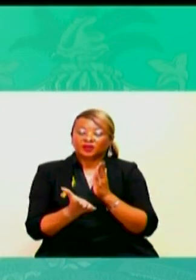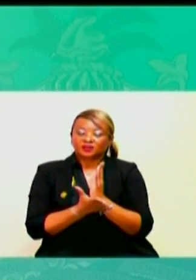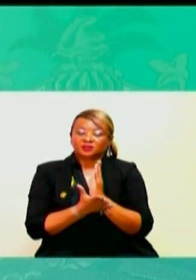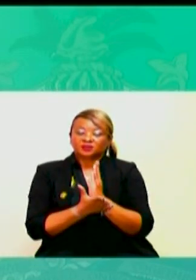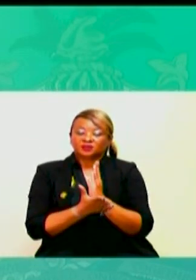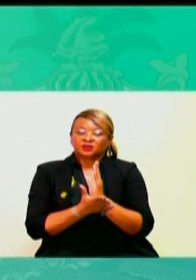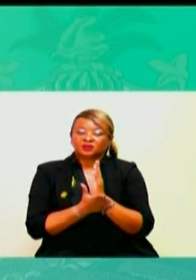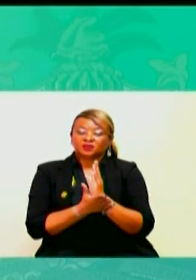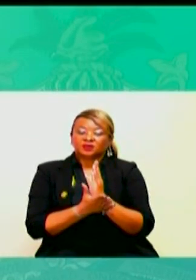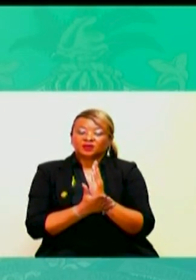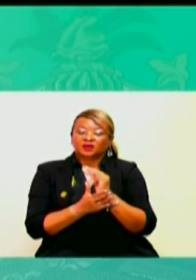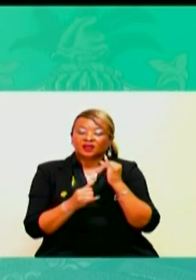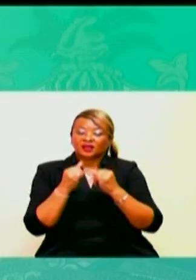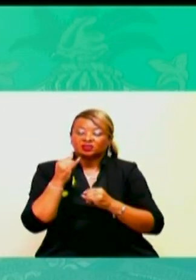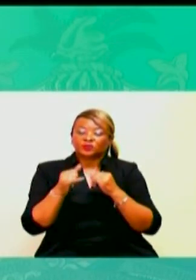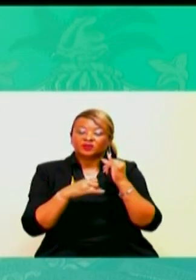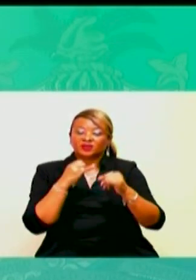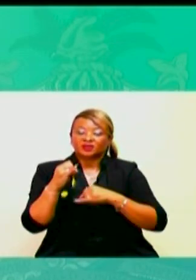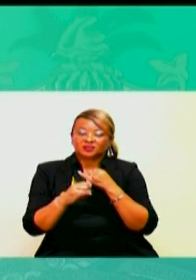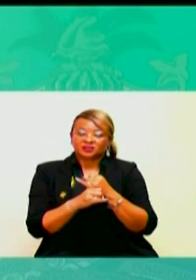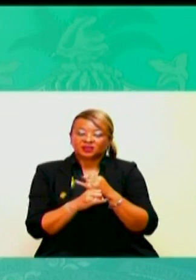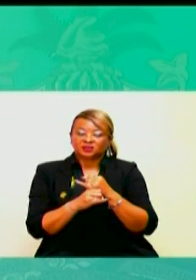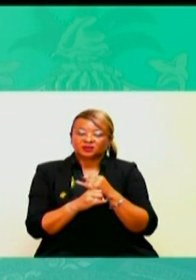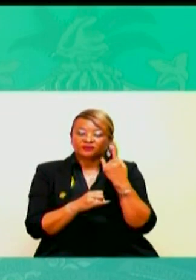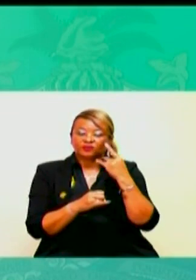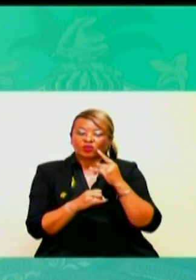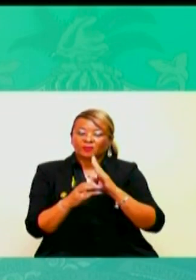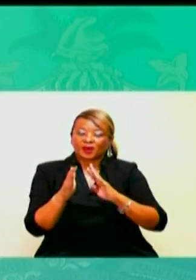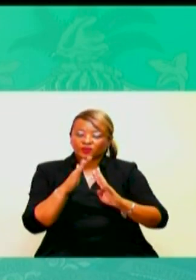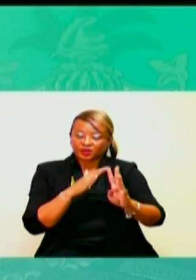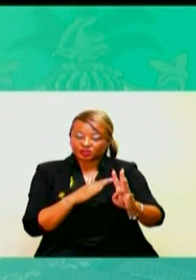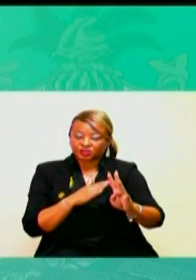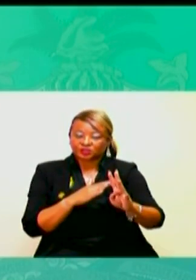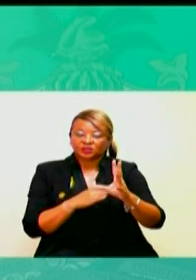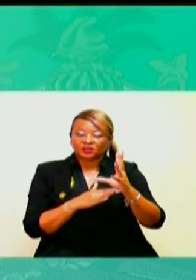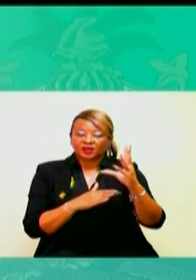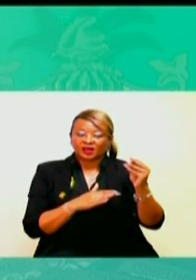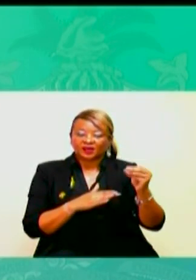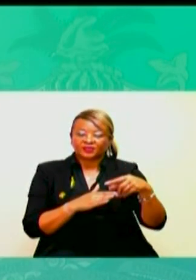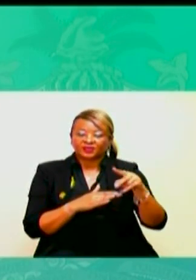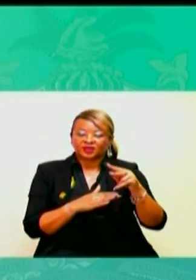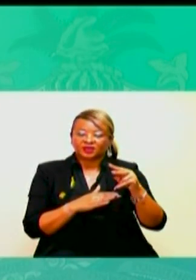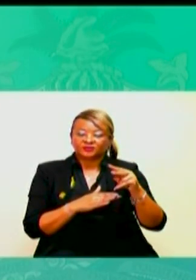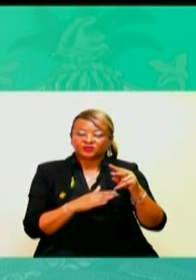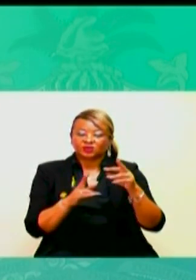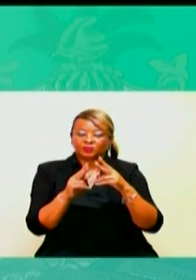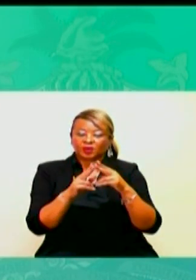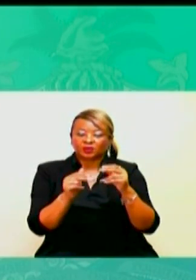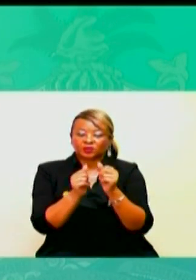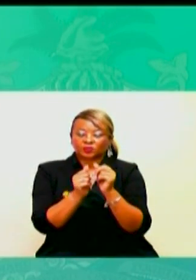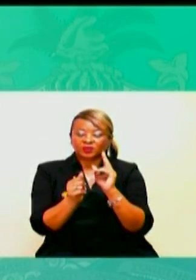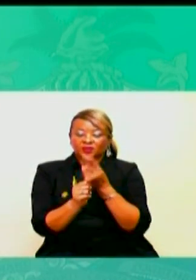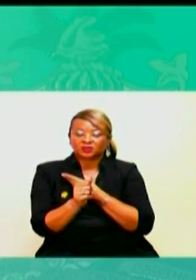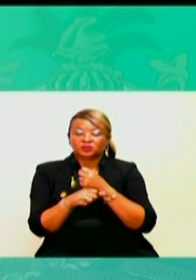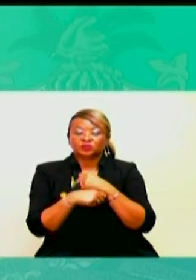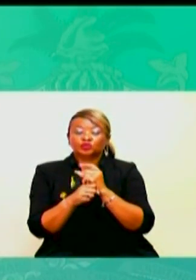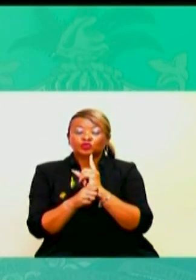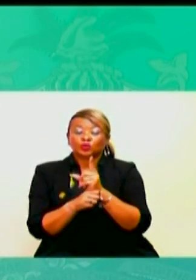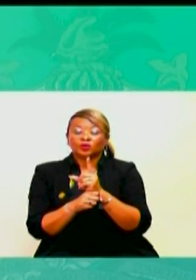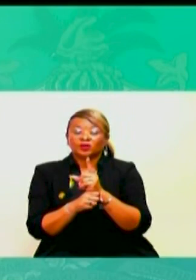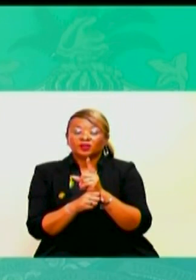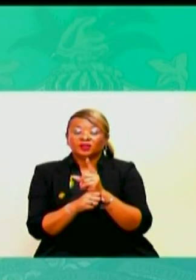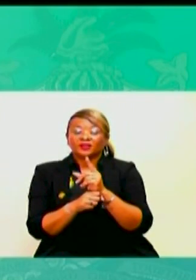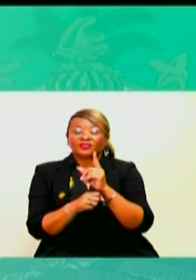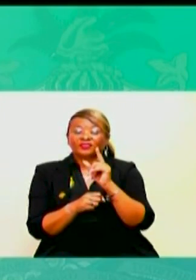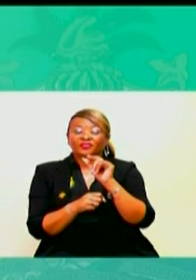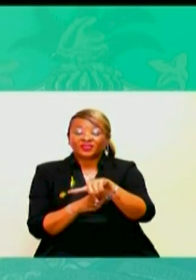a meeting last week with the International Organization for Migration, and they have sought to partner with us to ensure that these